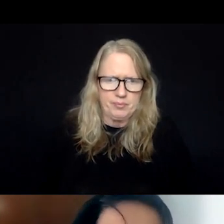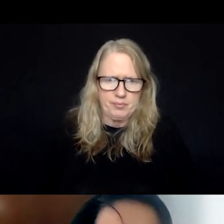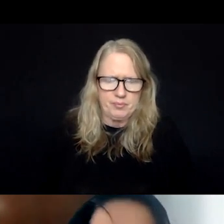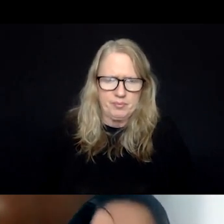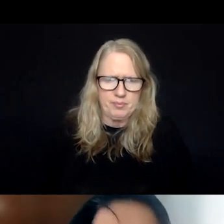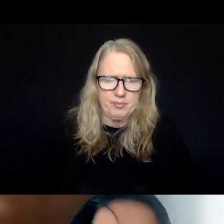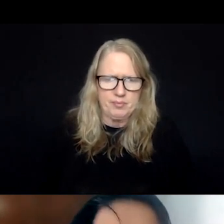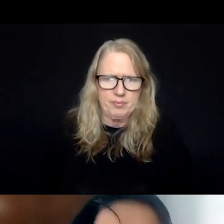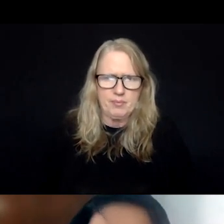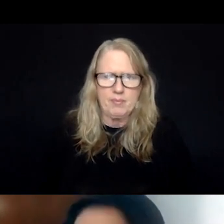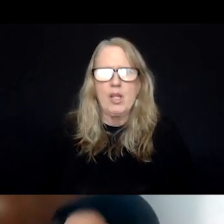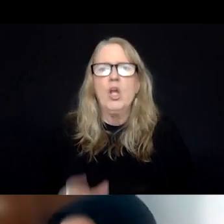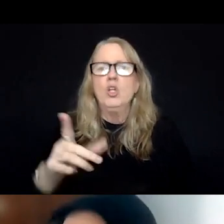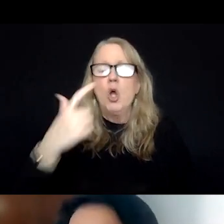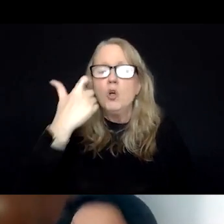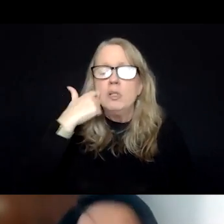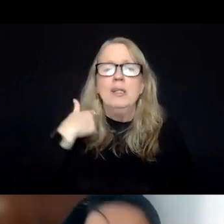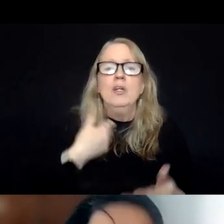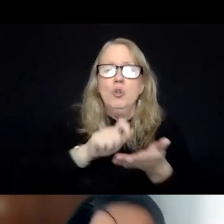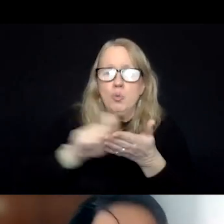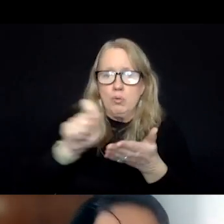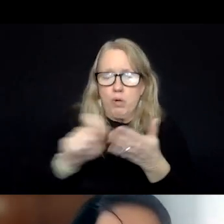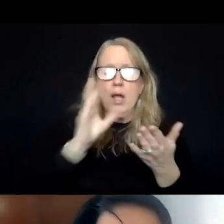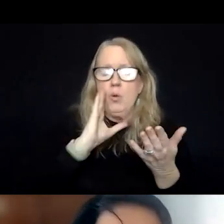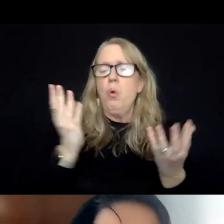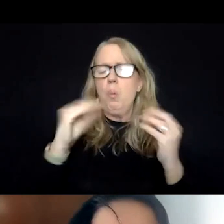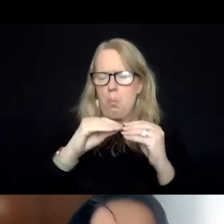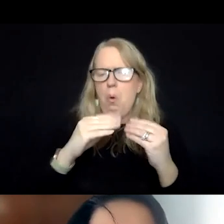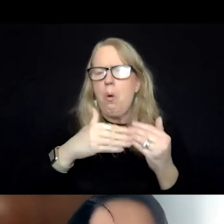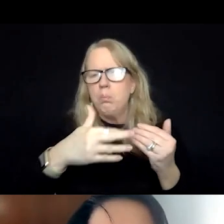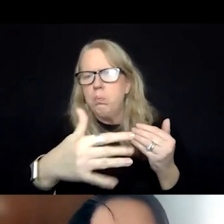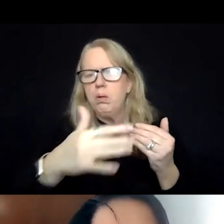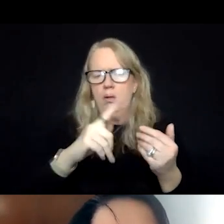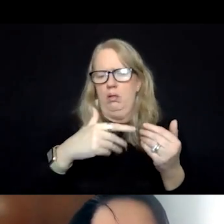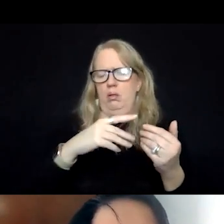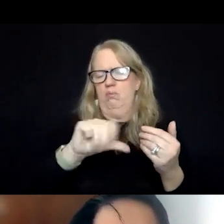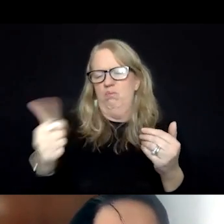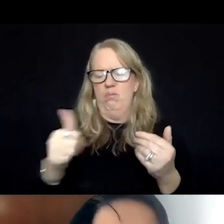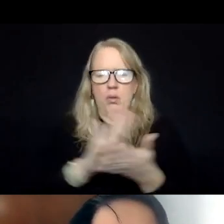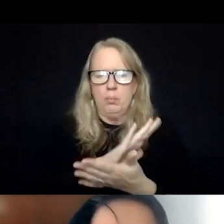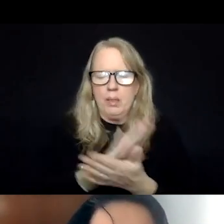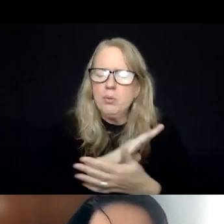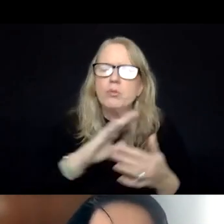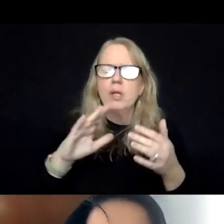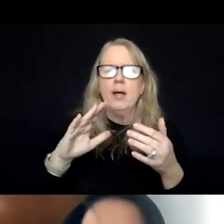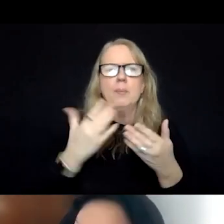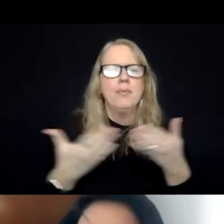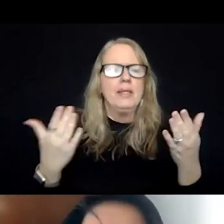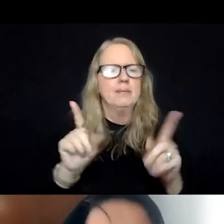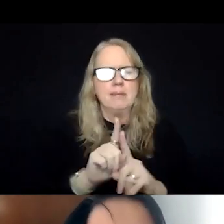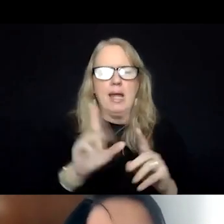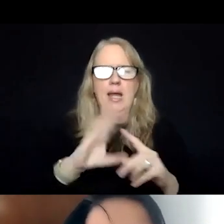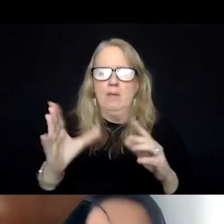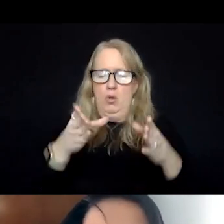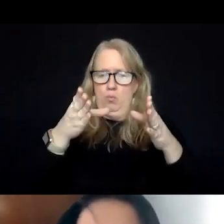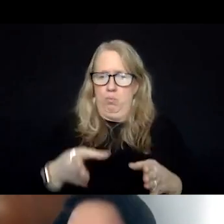Just a couple things we've written about and will be writing more about in these future papers are things like, again, using